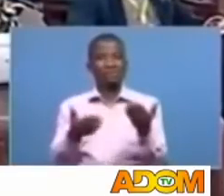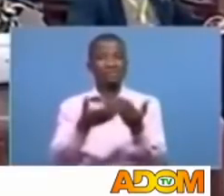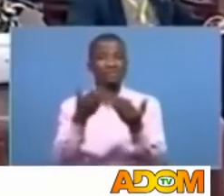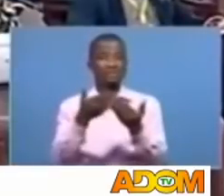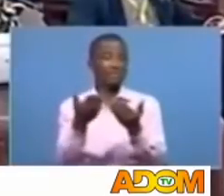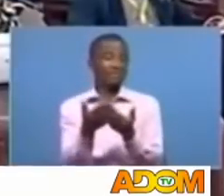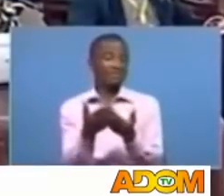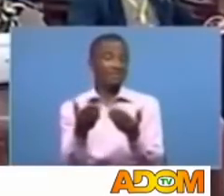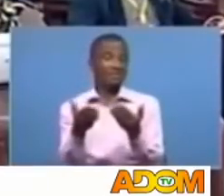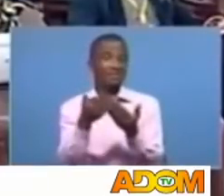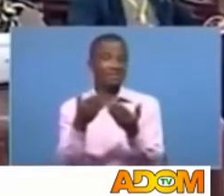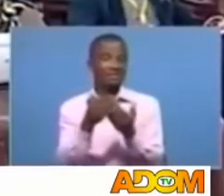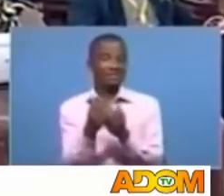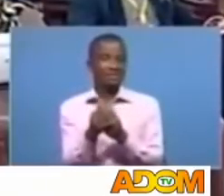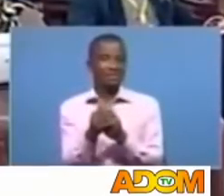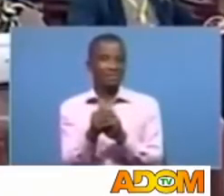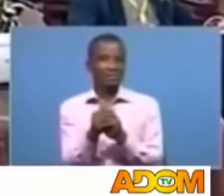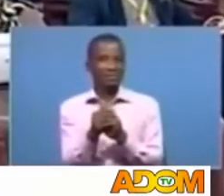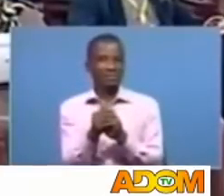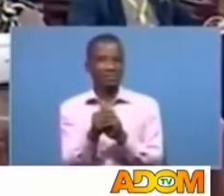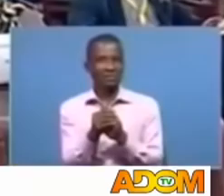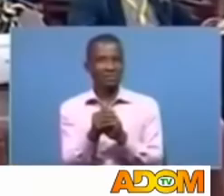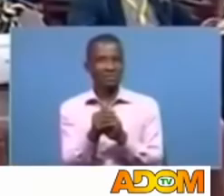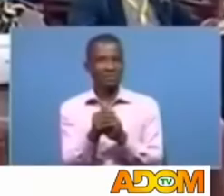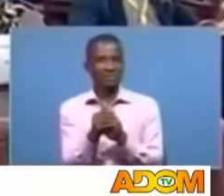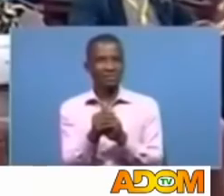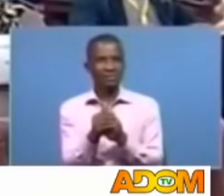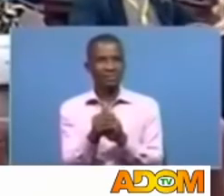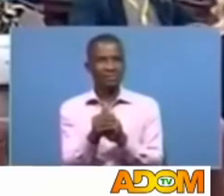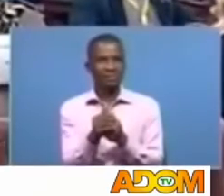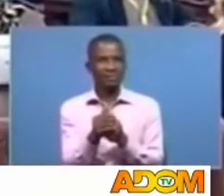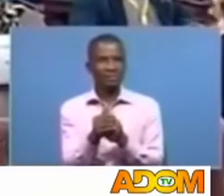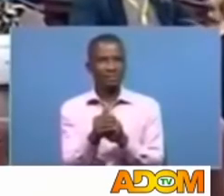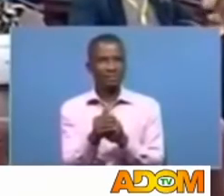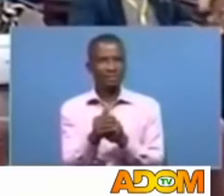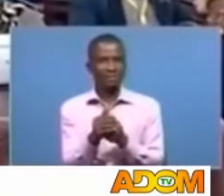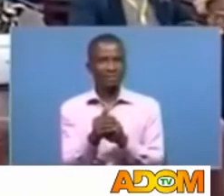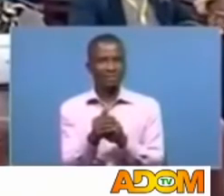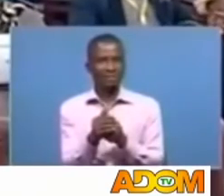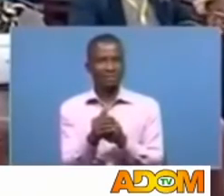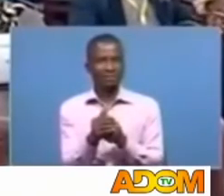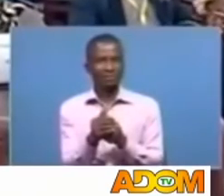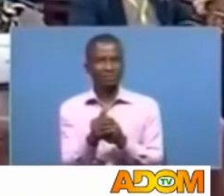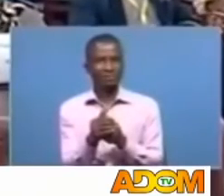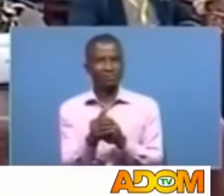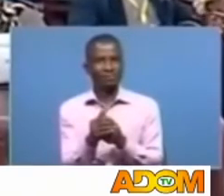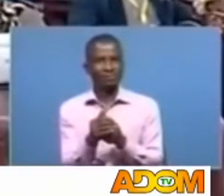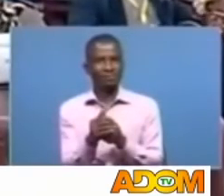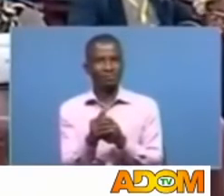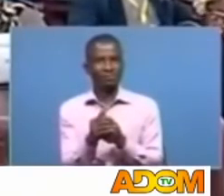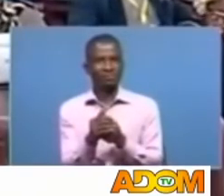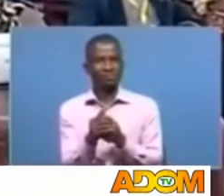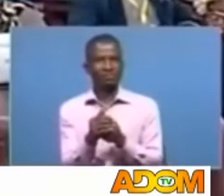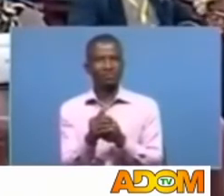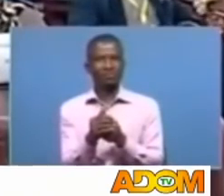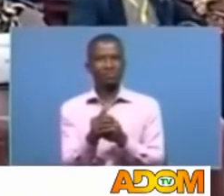What Section 26 of the Evidence Act says is simply establishing